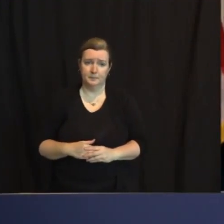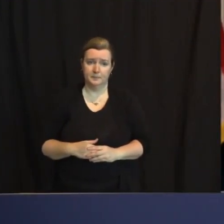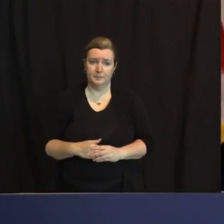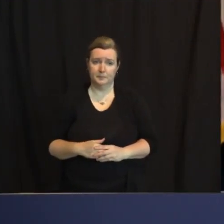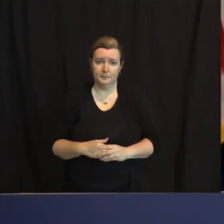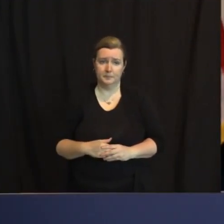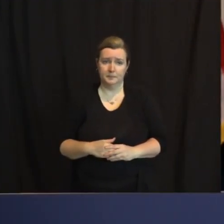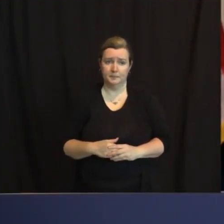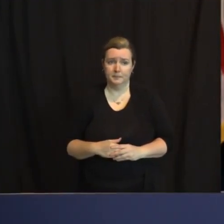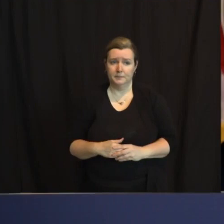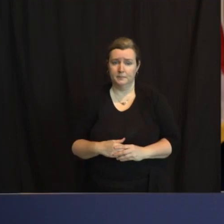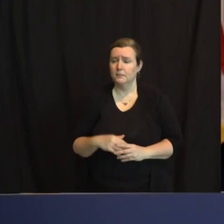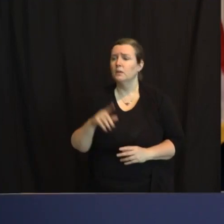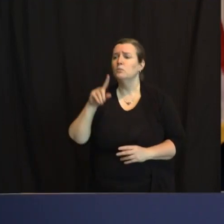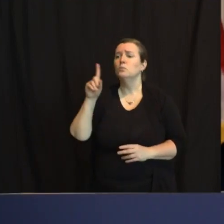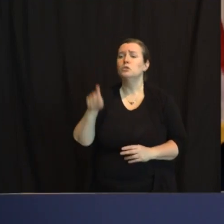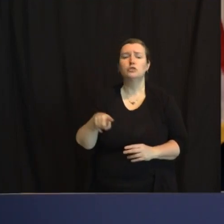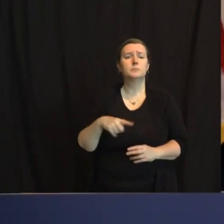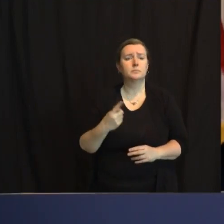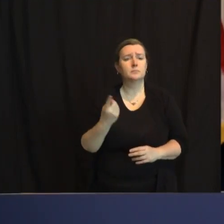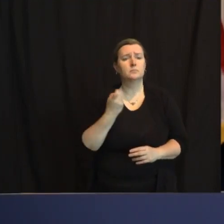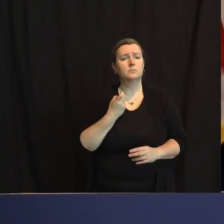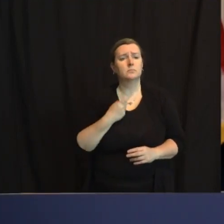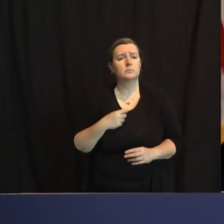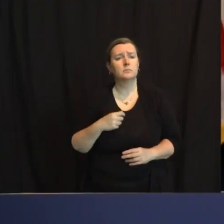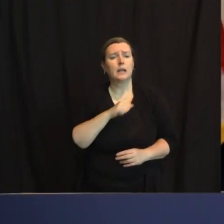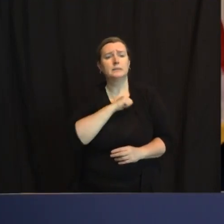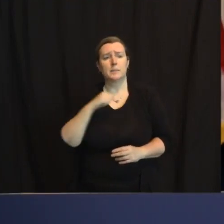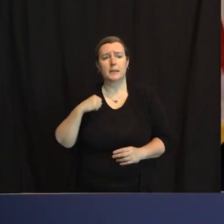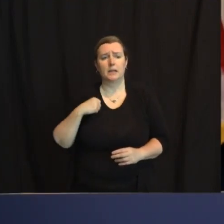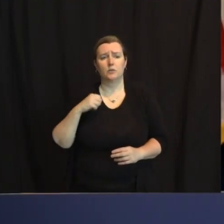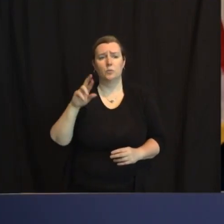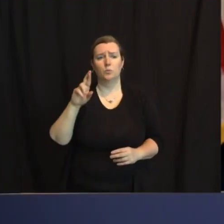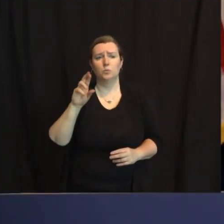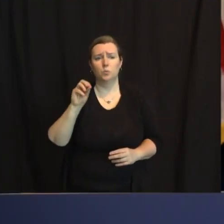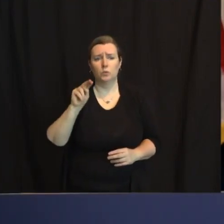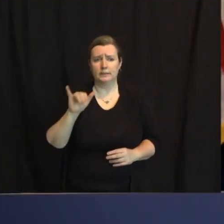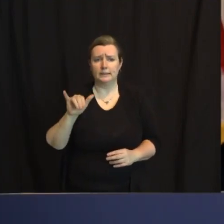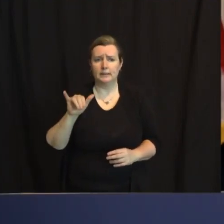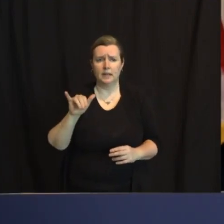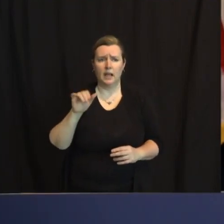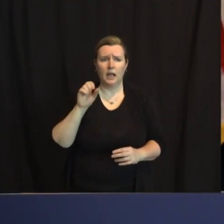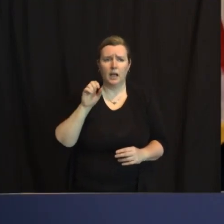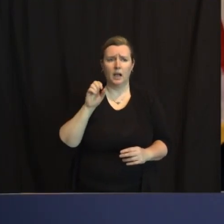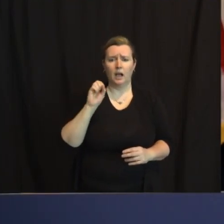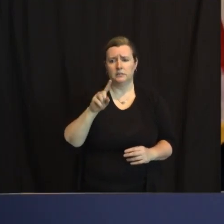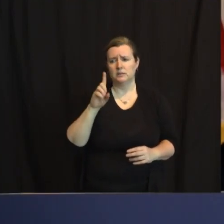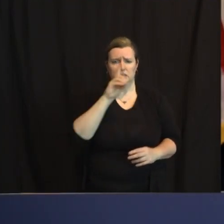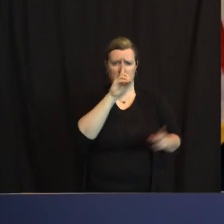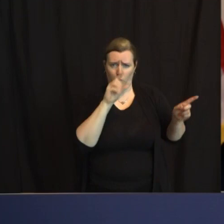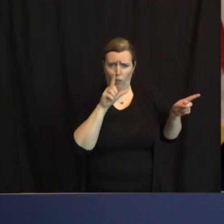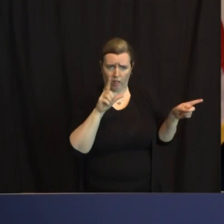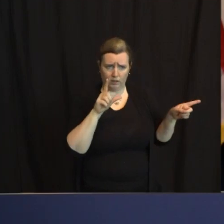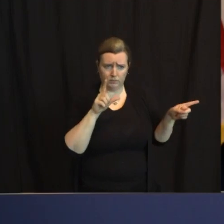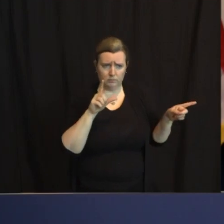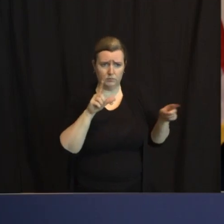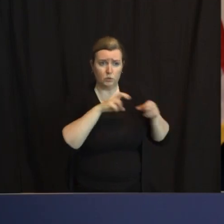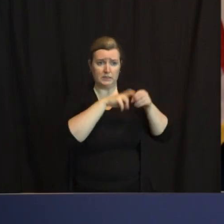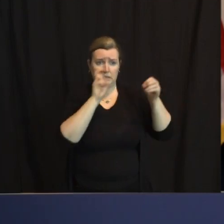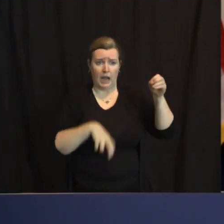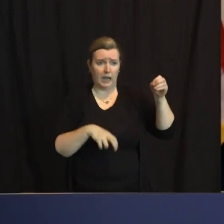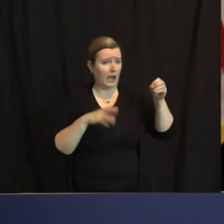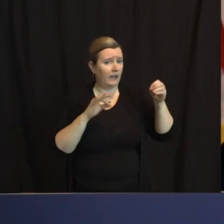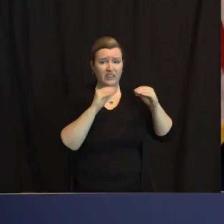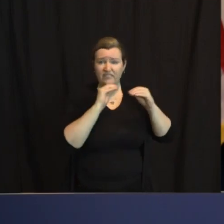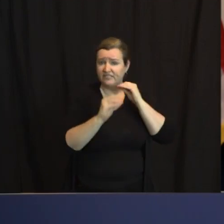Governor, Assemblyman Kevin Rooney has called for Commissioner Asaro Angelo to resign if he can't fix the weeks-long backlog of